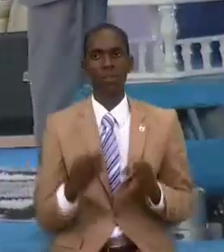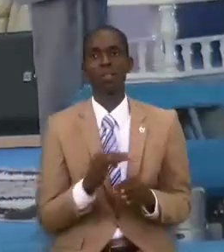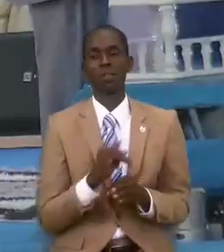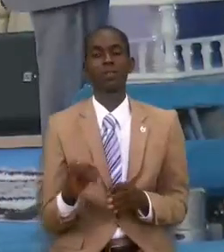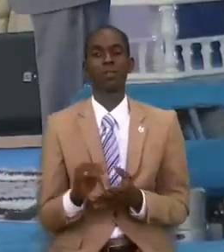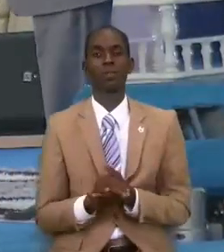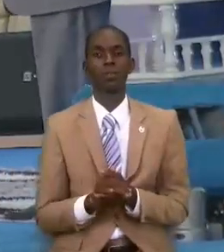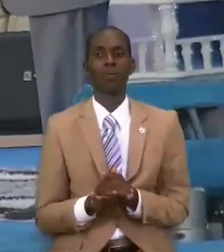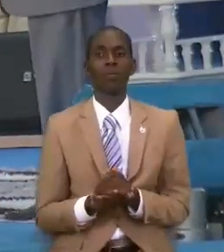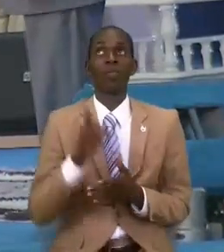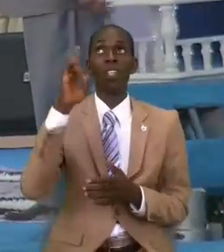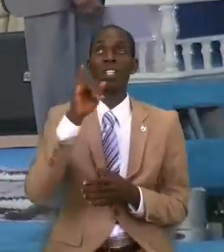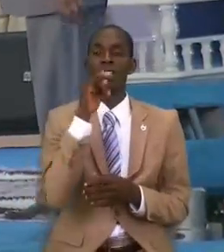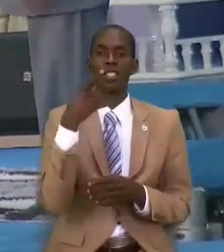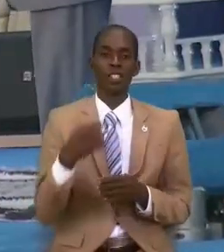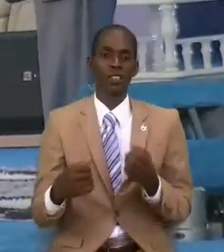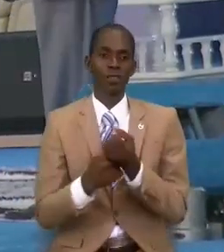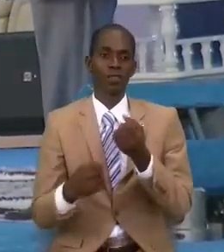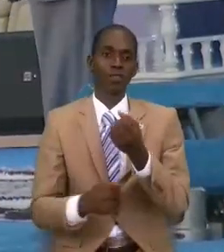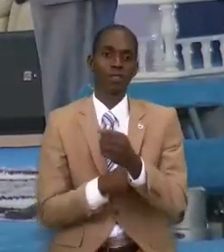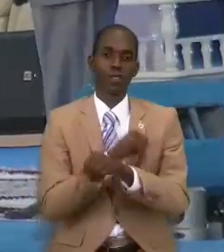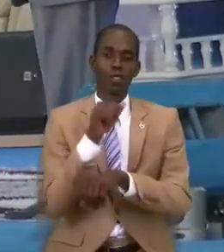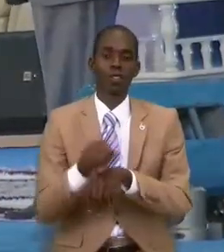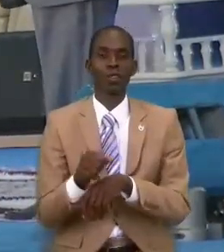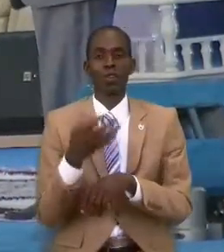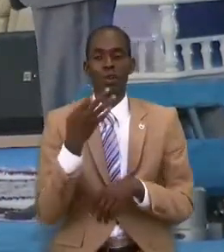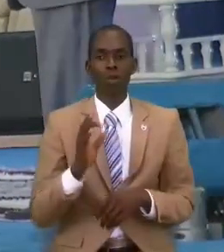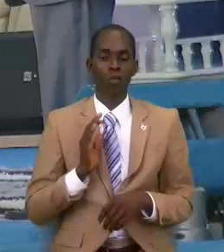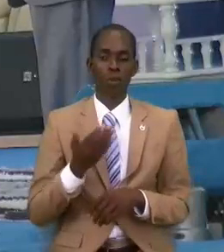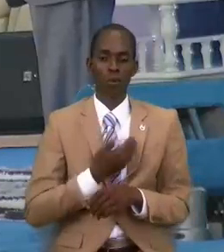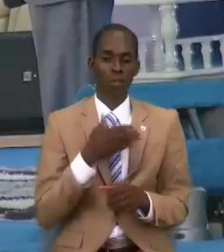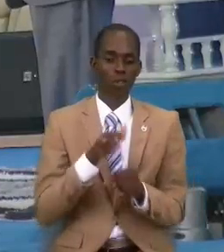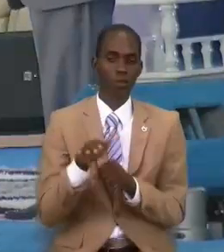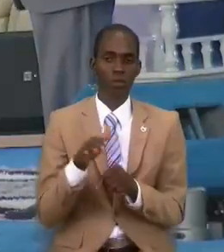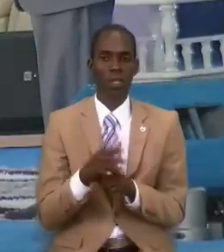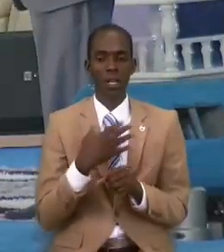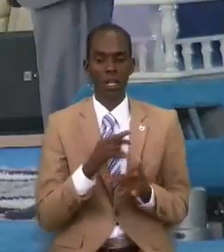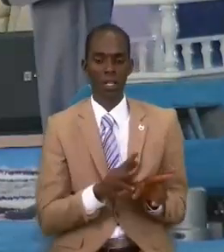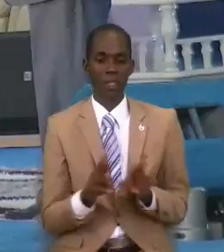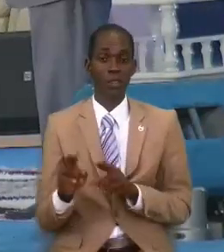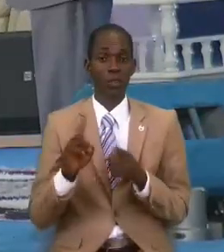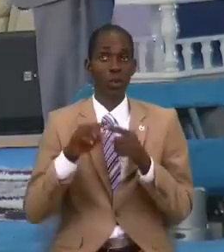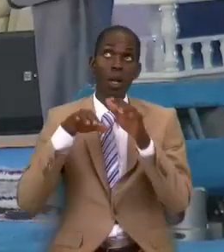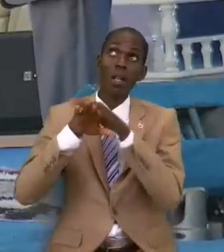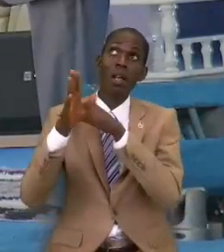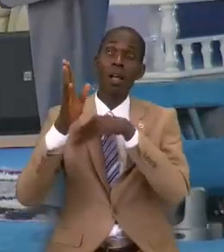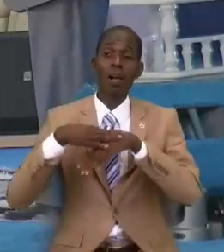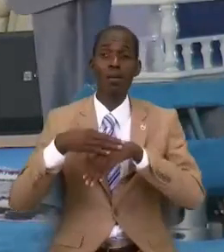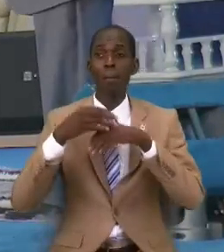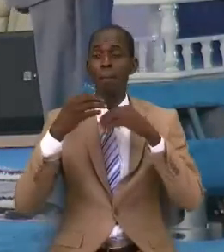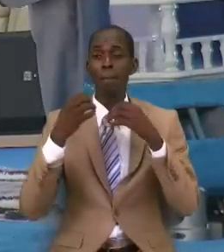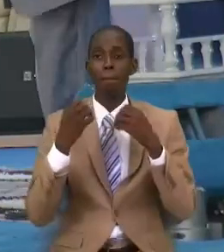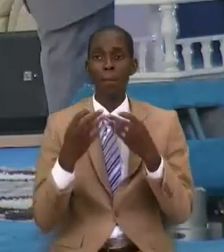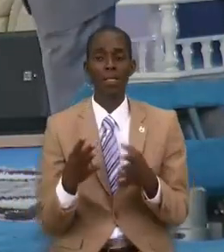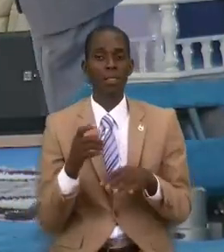and readiness to get to heaven. Many times in the New Testament, Christ himself said, be ye ready, be ye